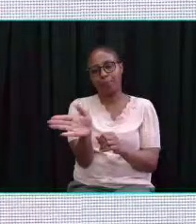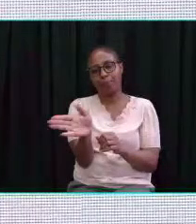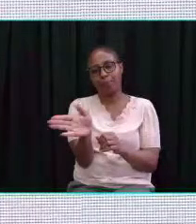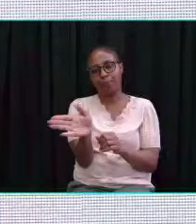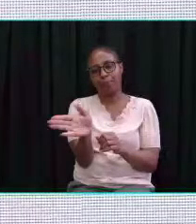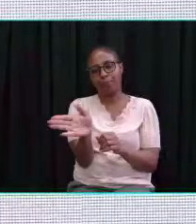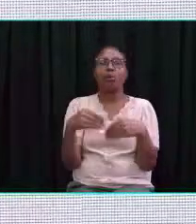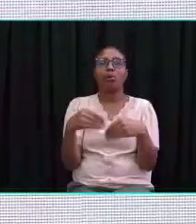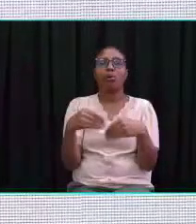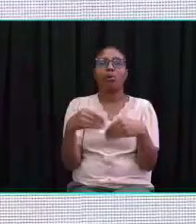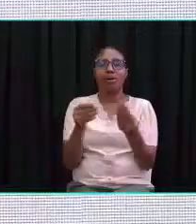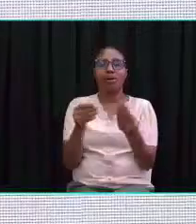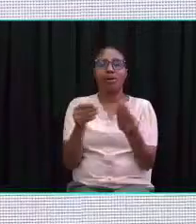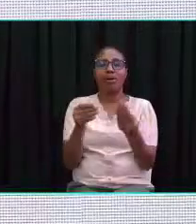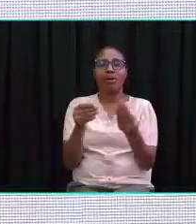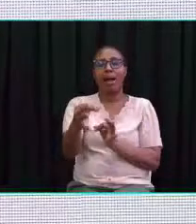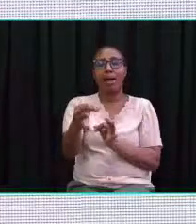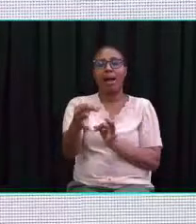Thank you very much.